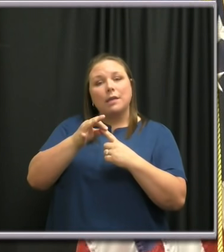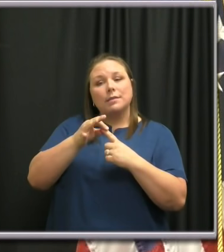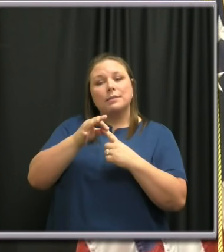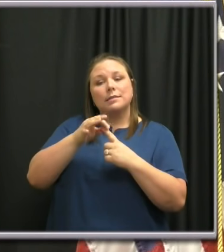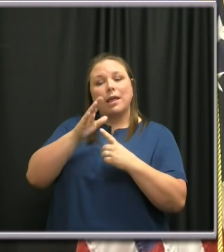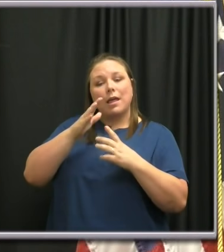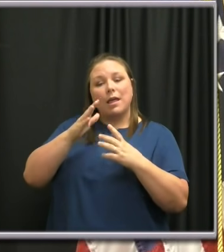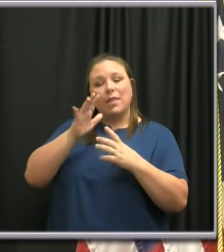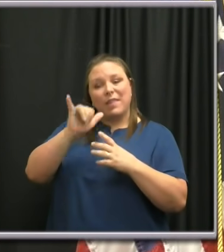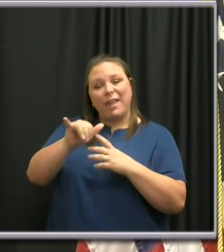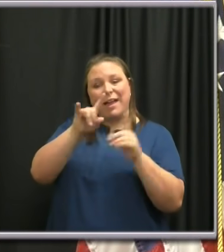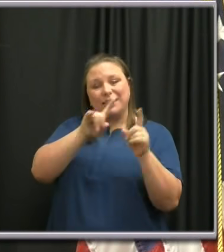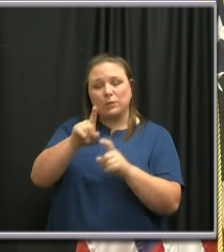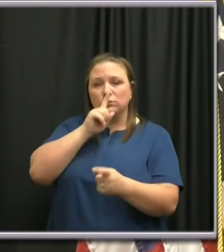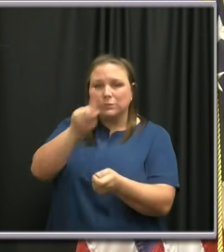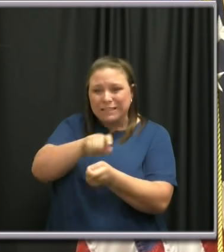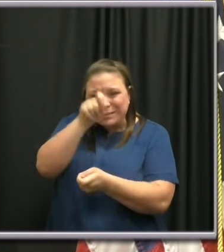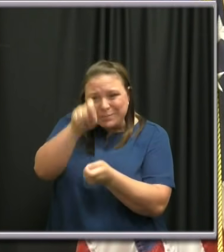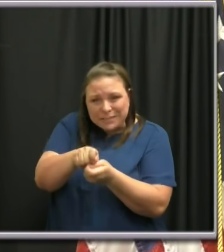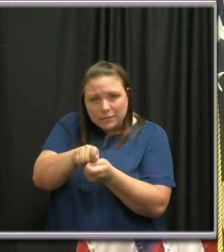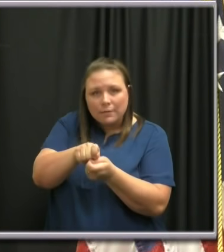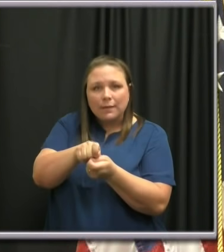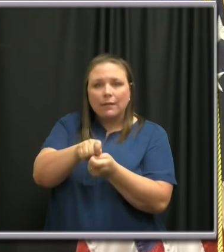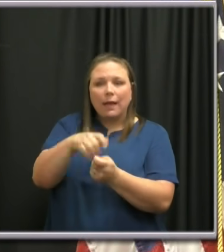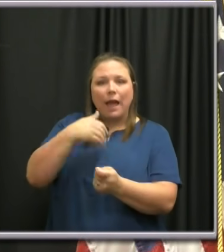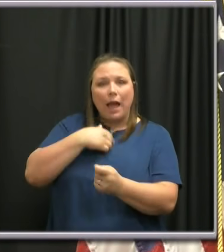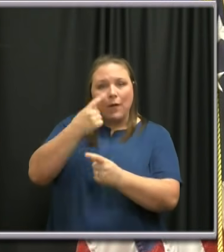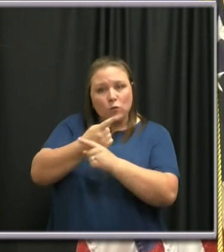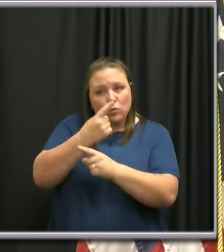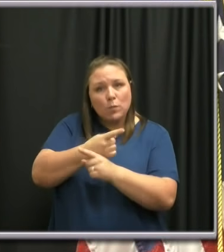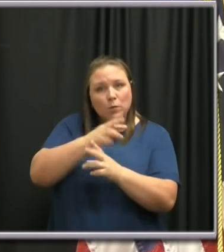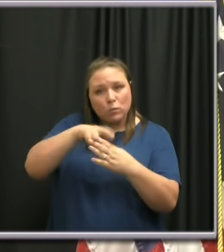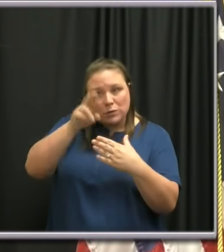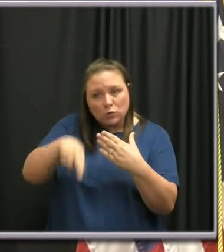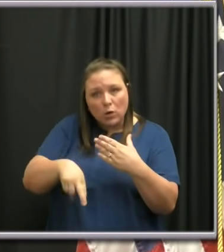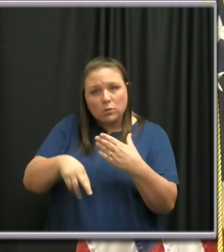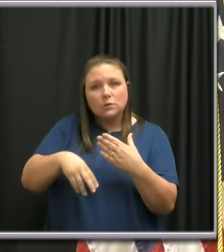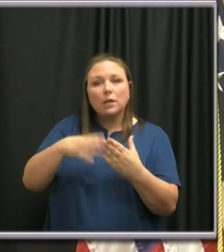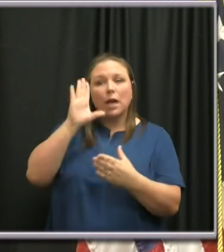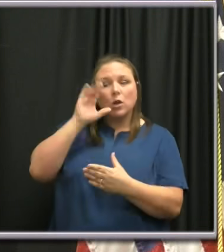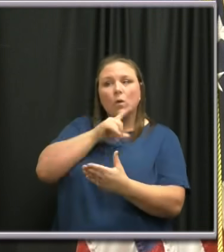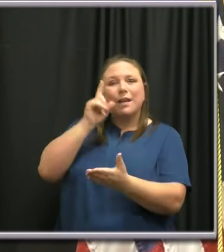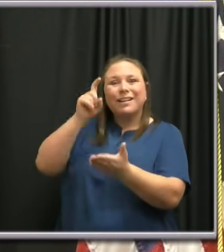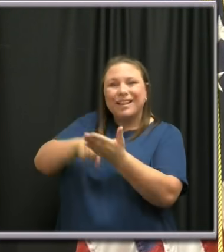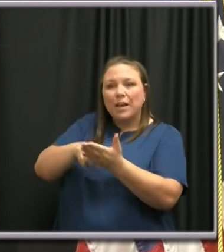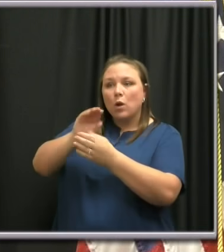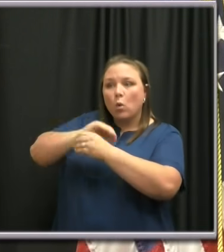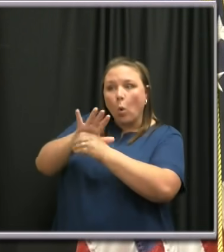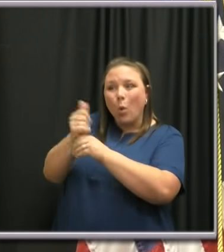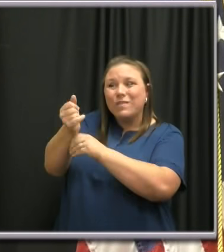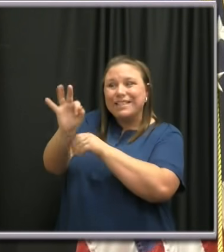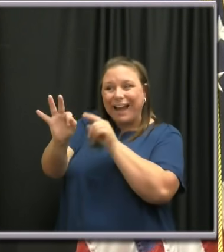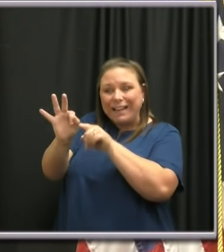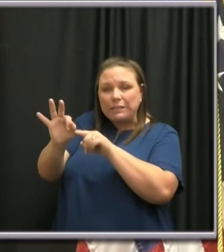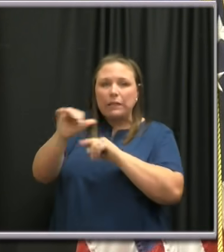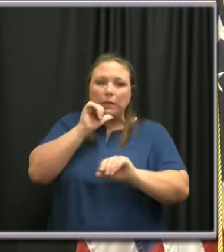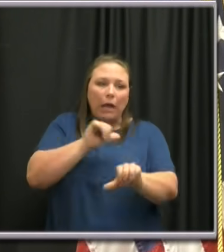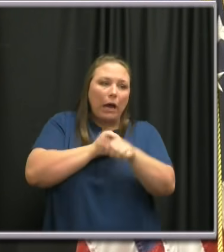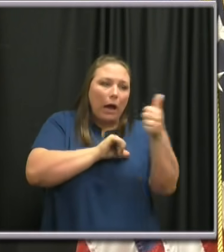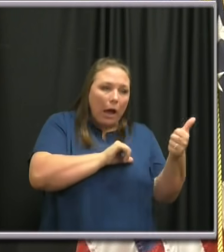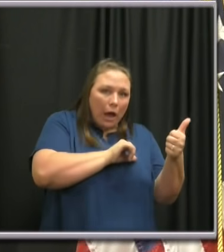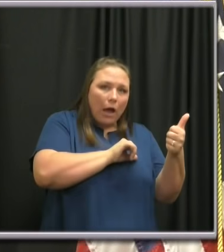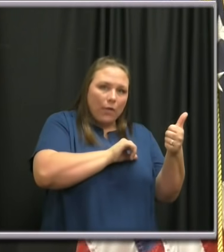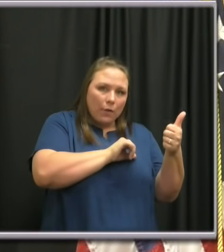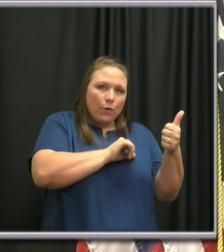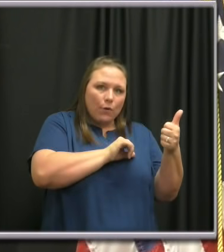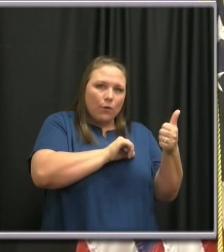specific, produce reproducible results, and we can validate they're identifying COVID-19 antibodies versus antibodies to